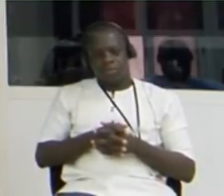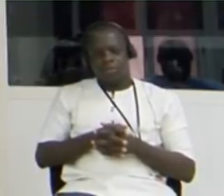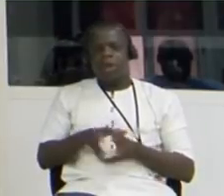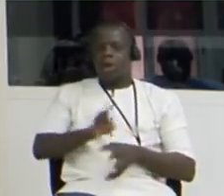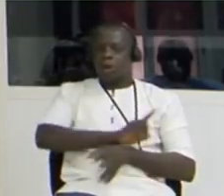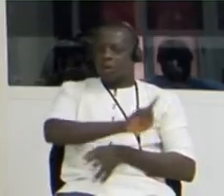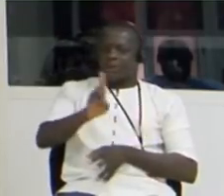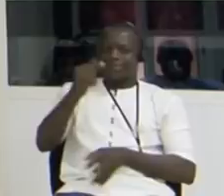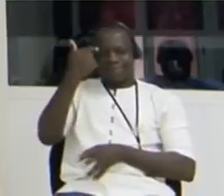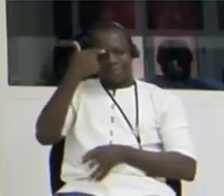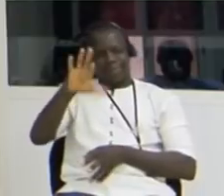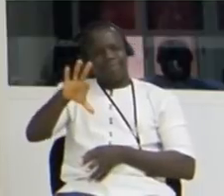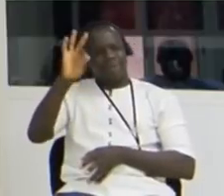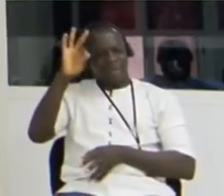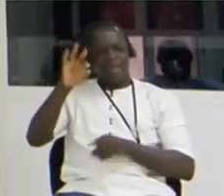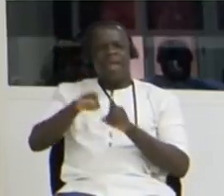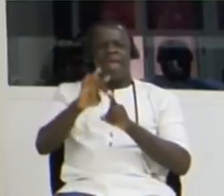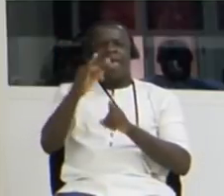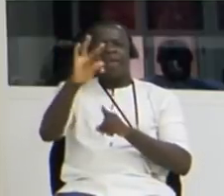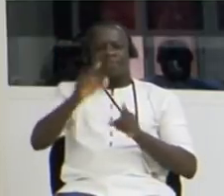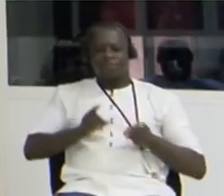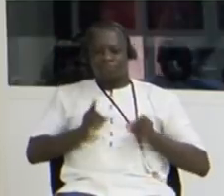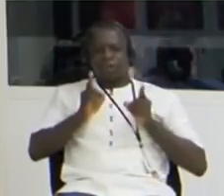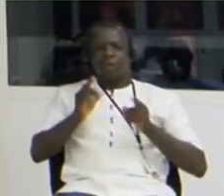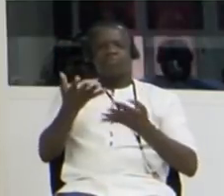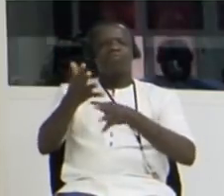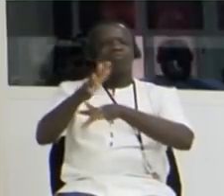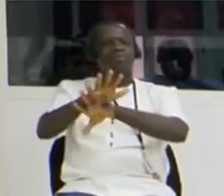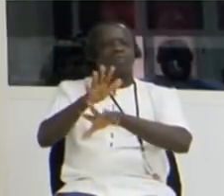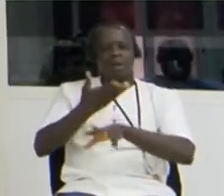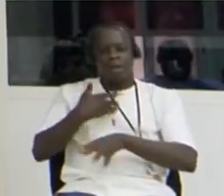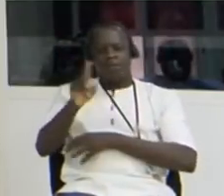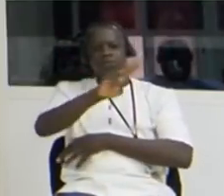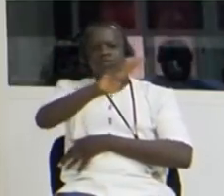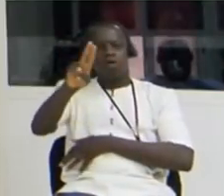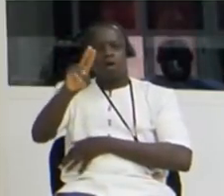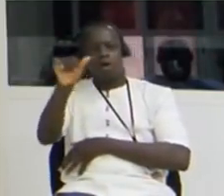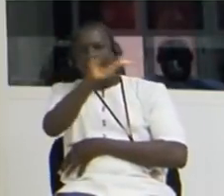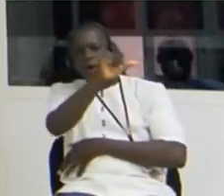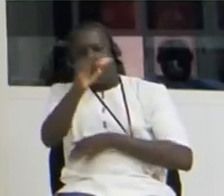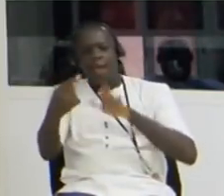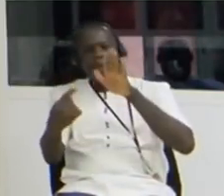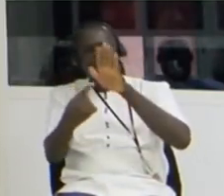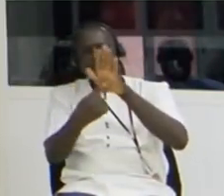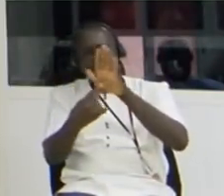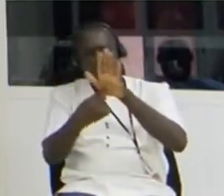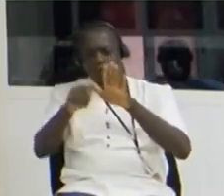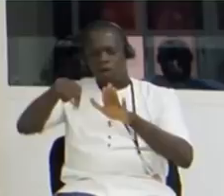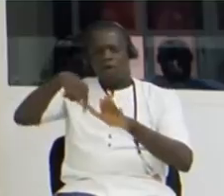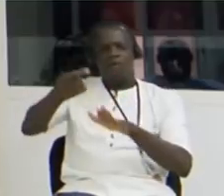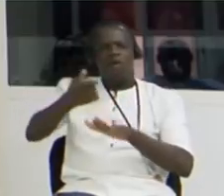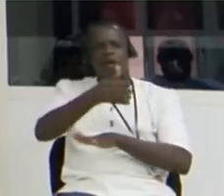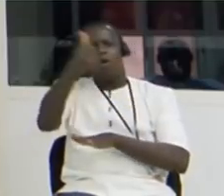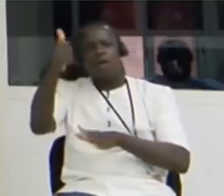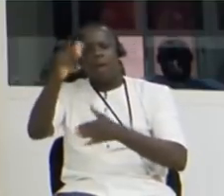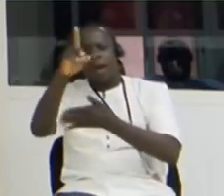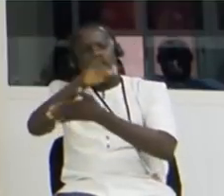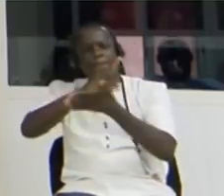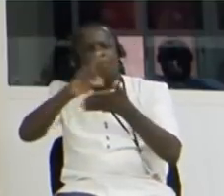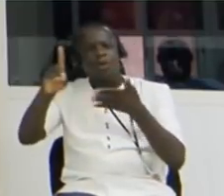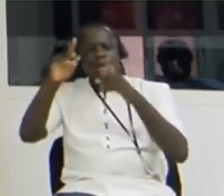decided that since gender is mainstream, there was no other necessary for another policy for